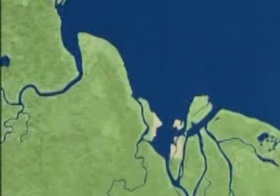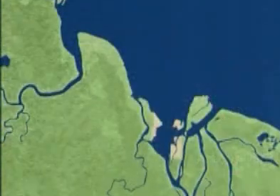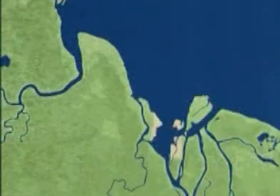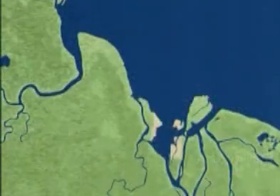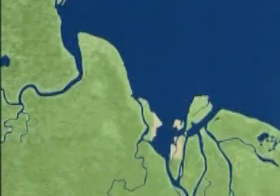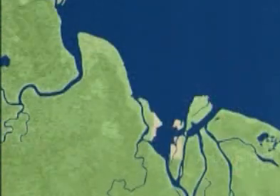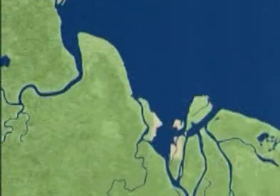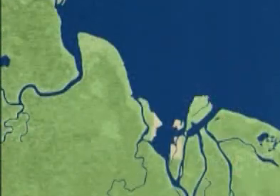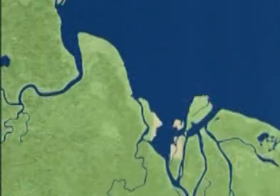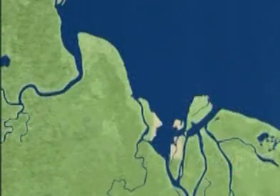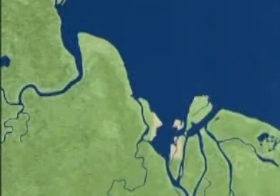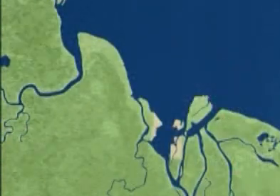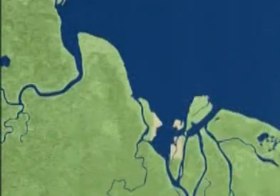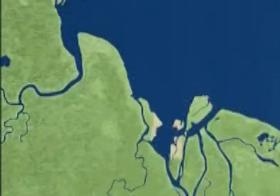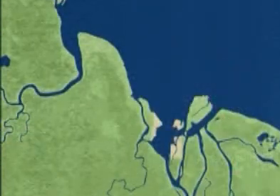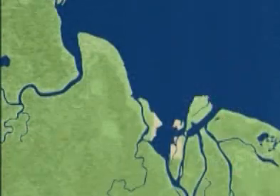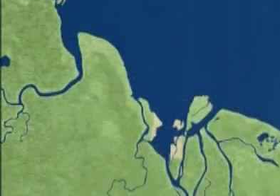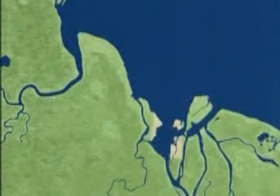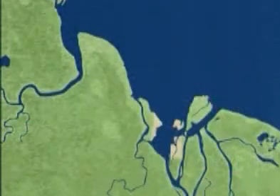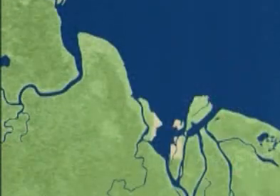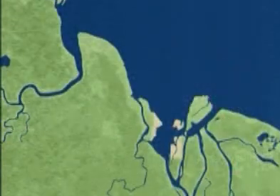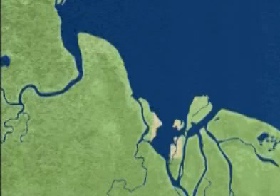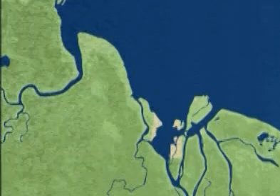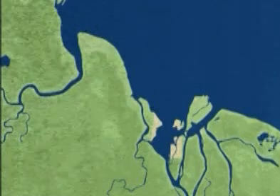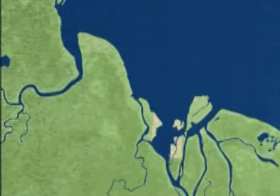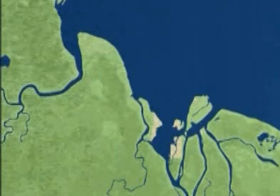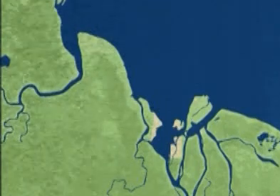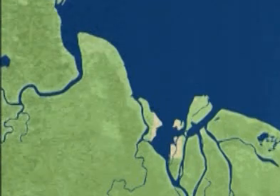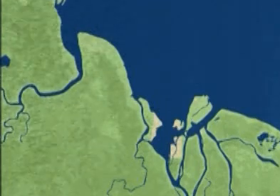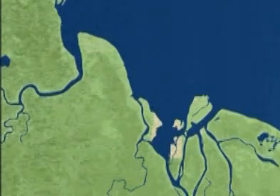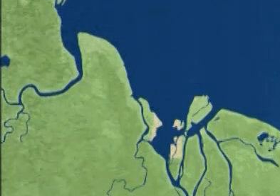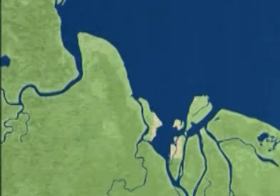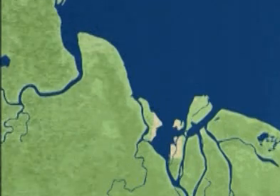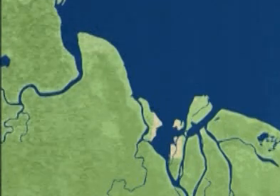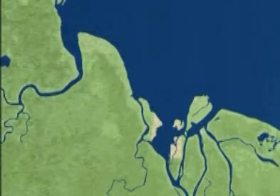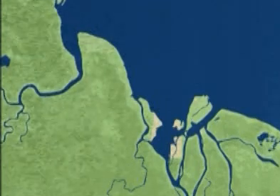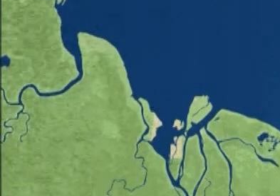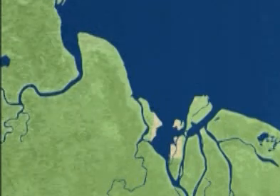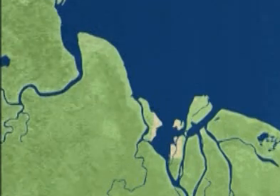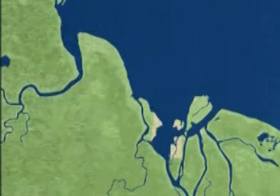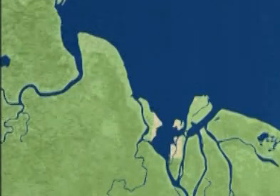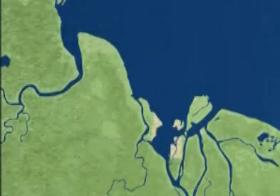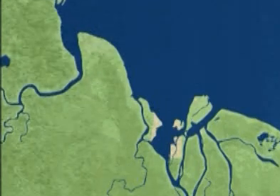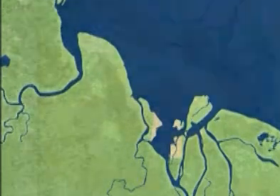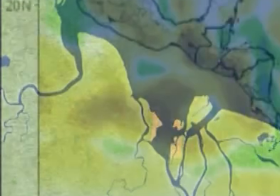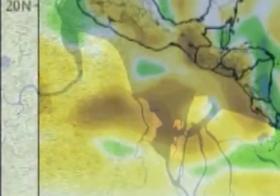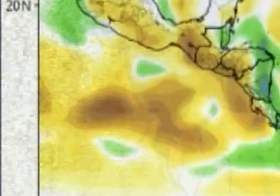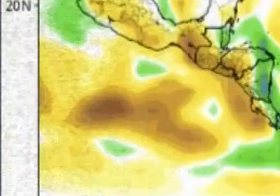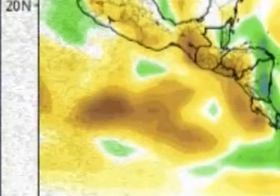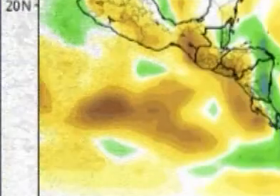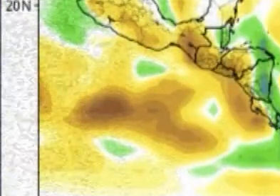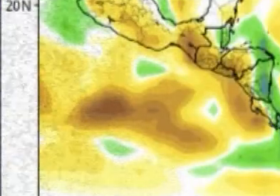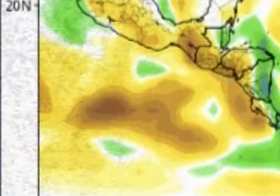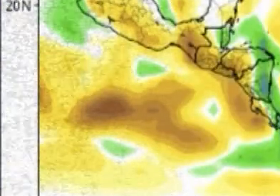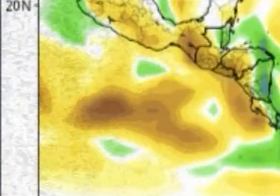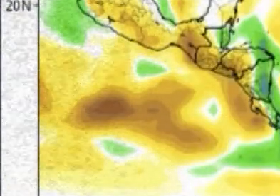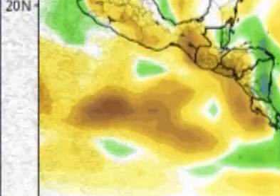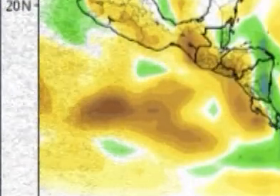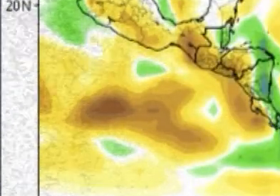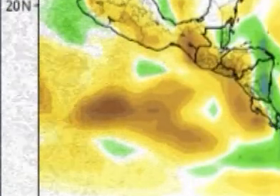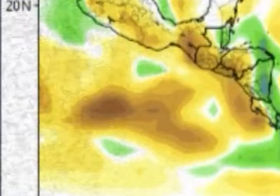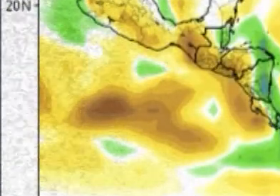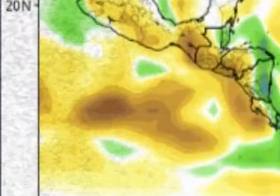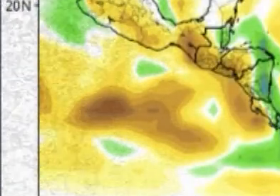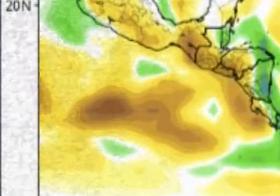very minimal rainfall. Speaking of rainfall, July 2025 is shaping up to bring near normal rainfall across